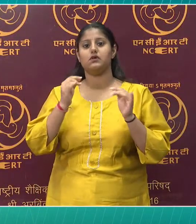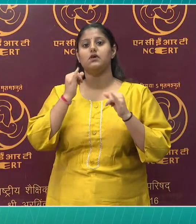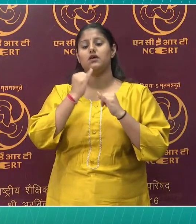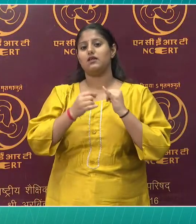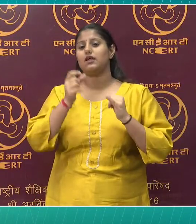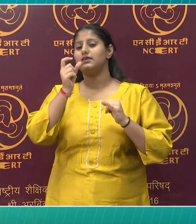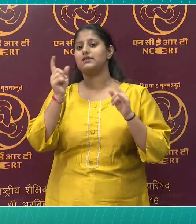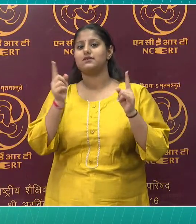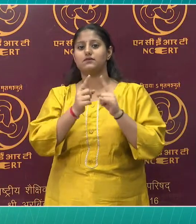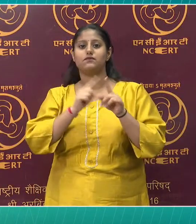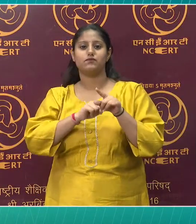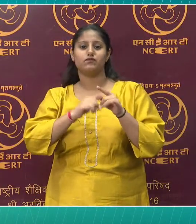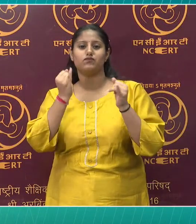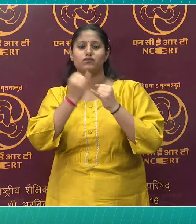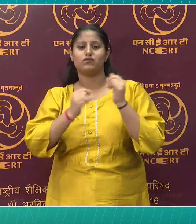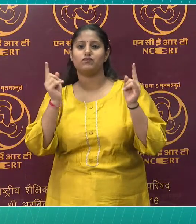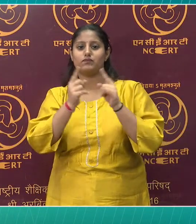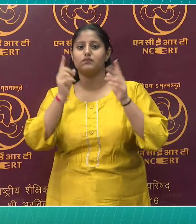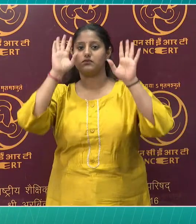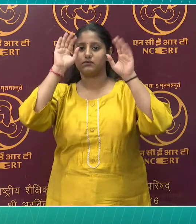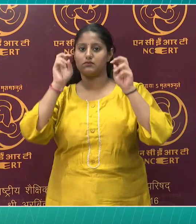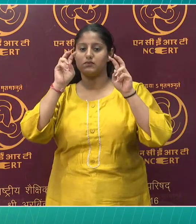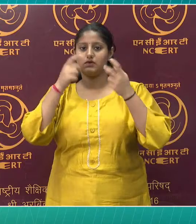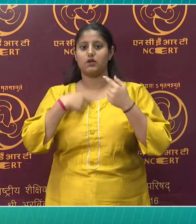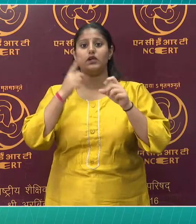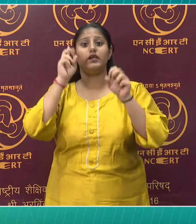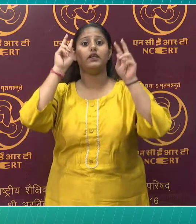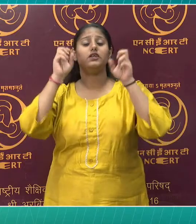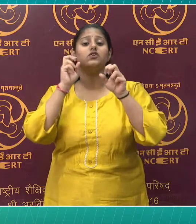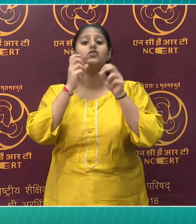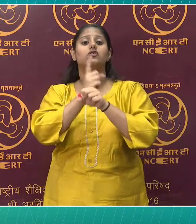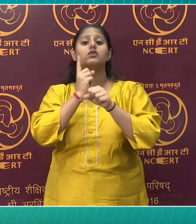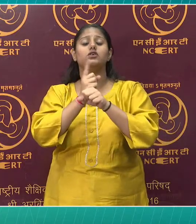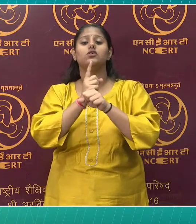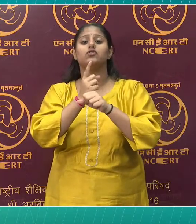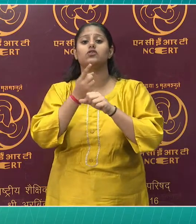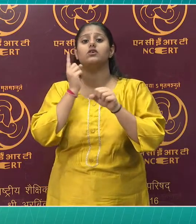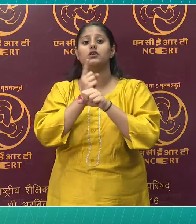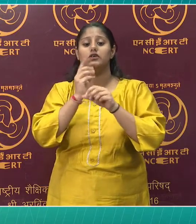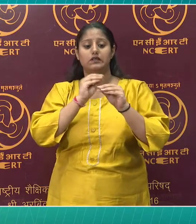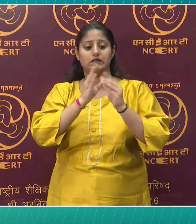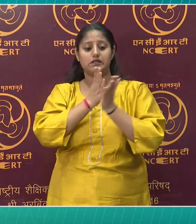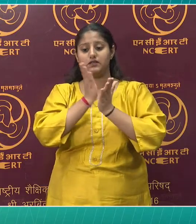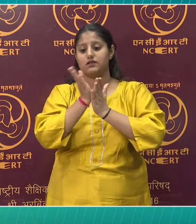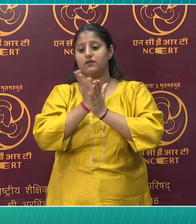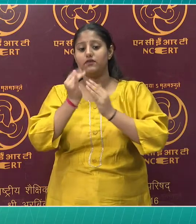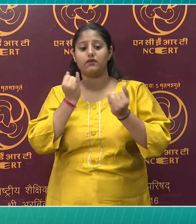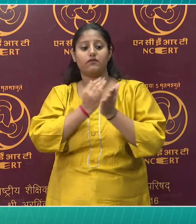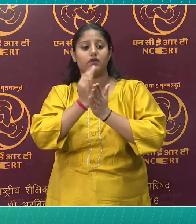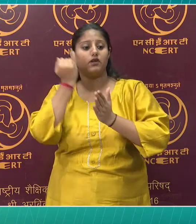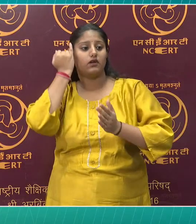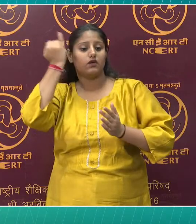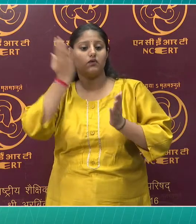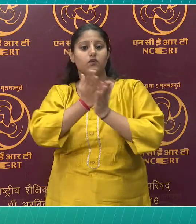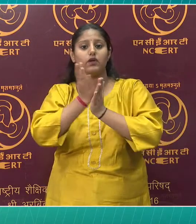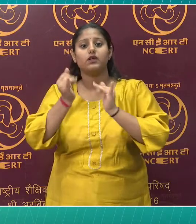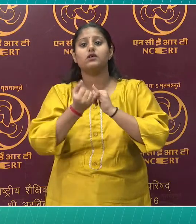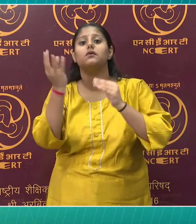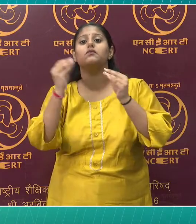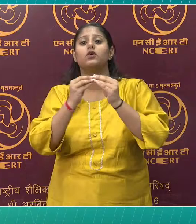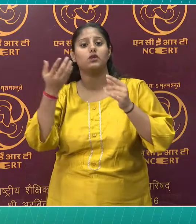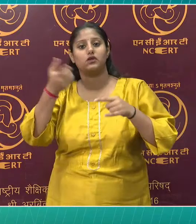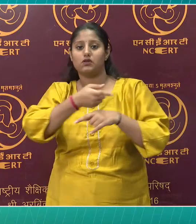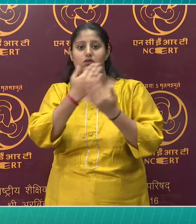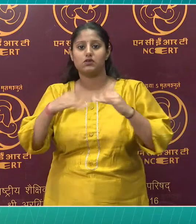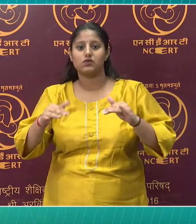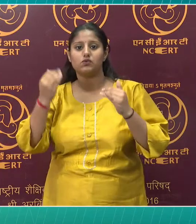words on this topic to teachers of what their fundamental approach towards this subject should be, because it's new